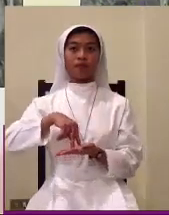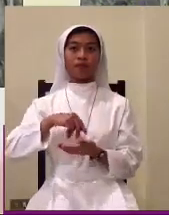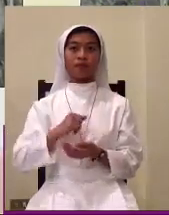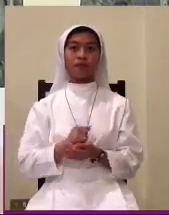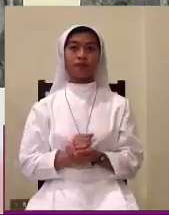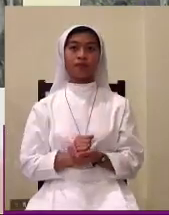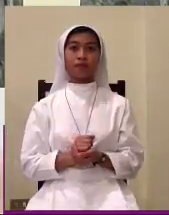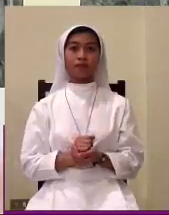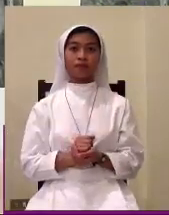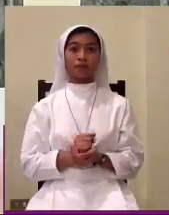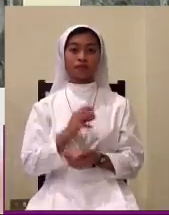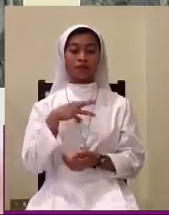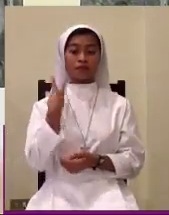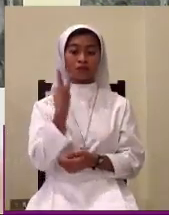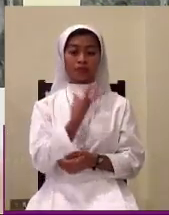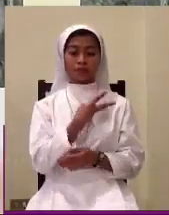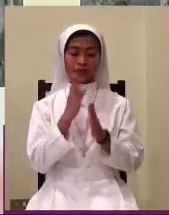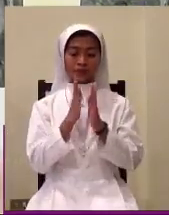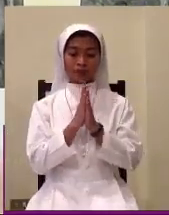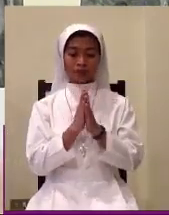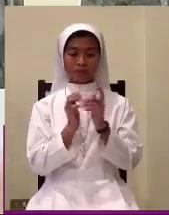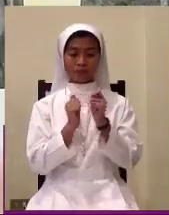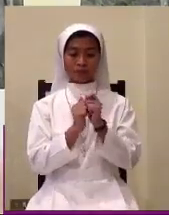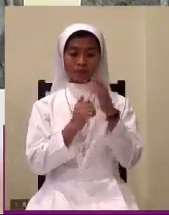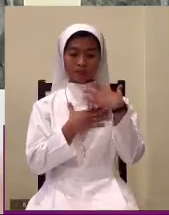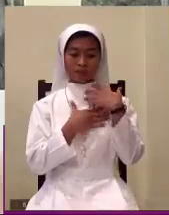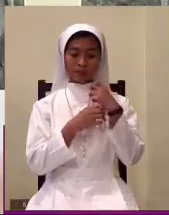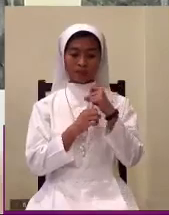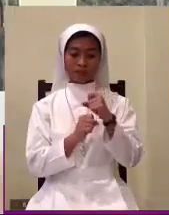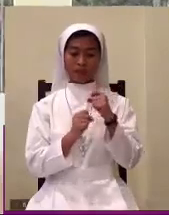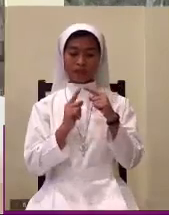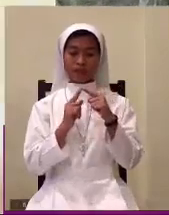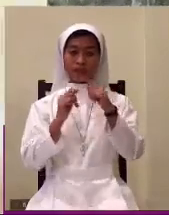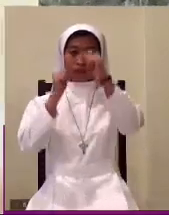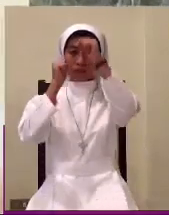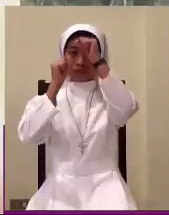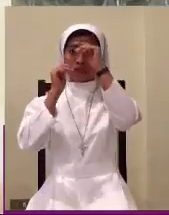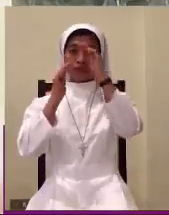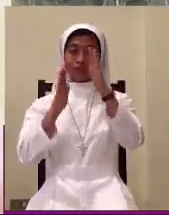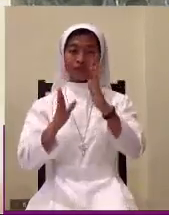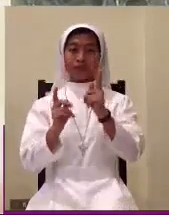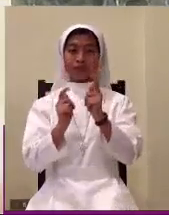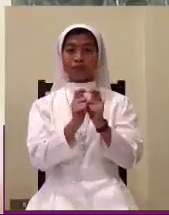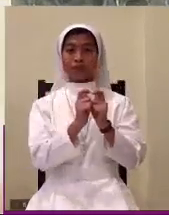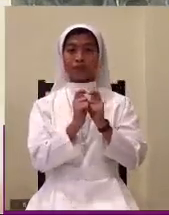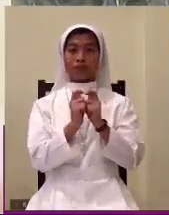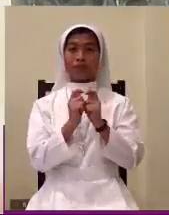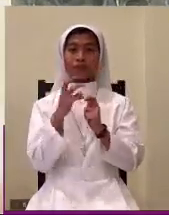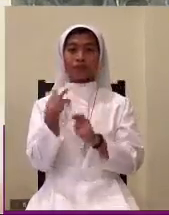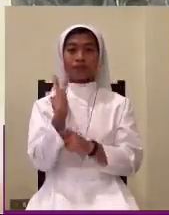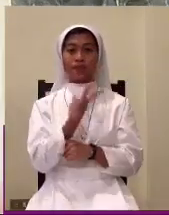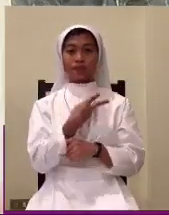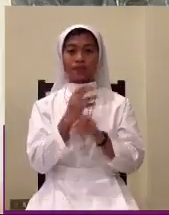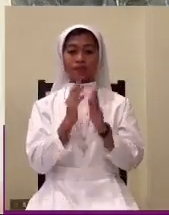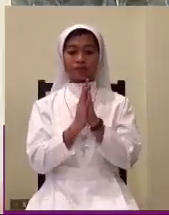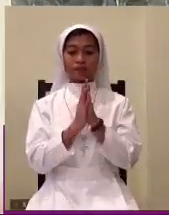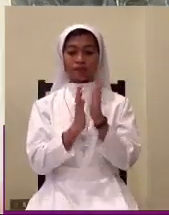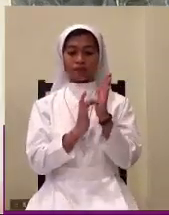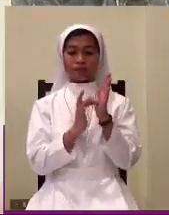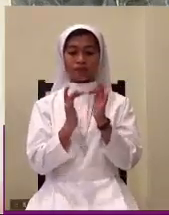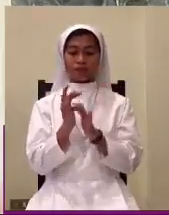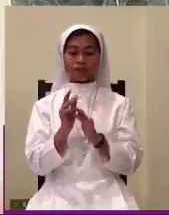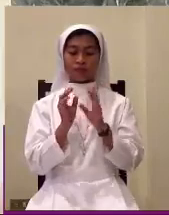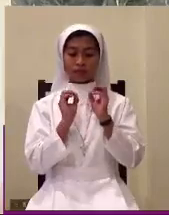Let us now pray with confidence to the Father, and together we pray in the words Jesus taught